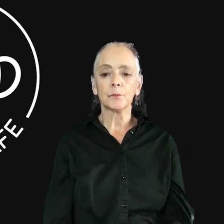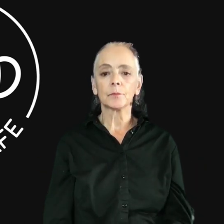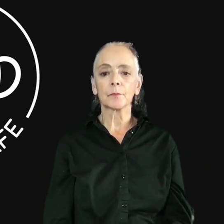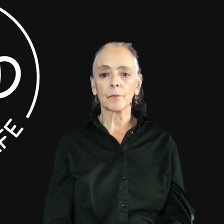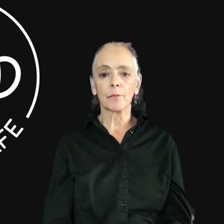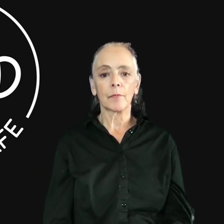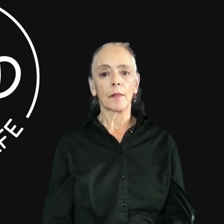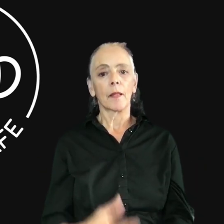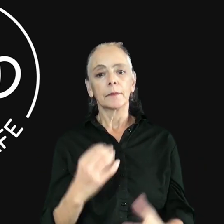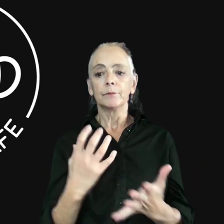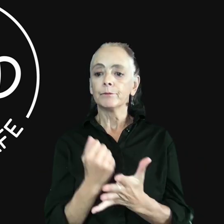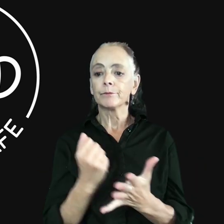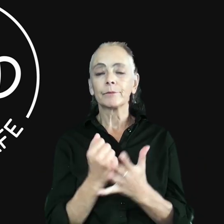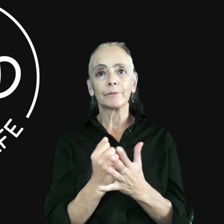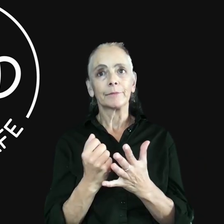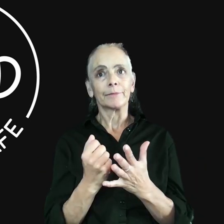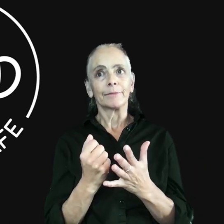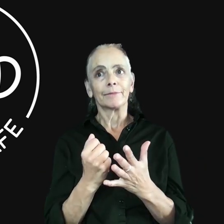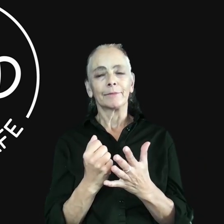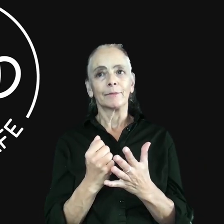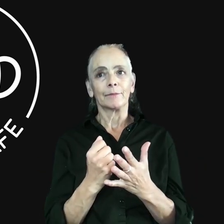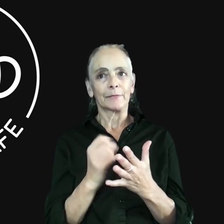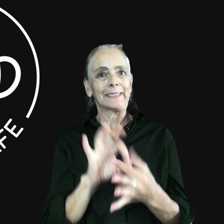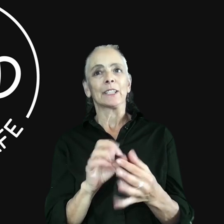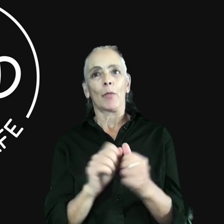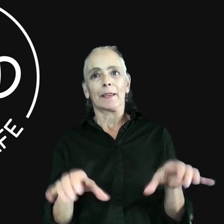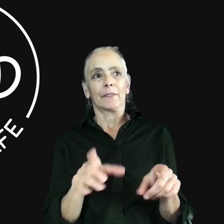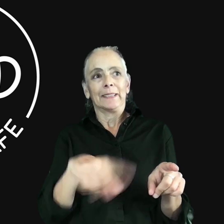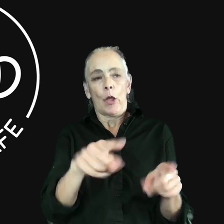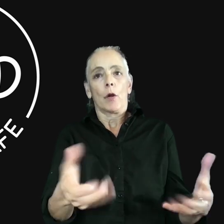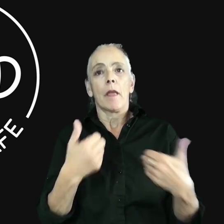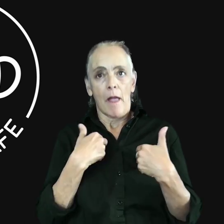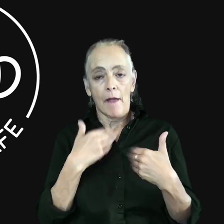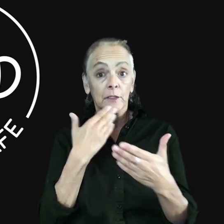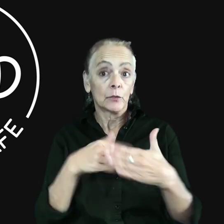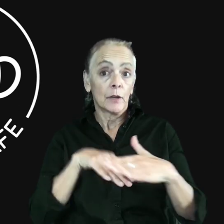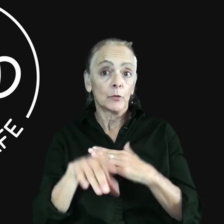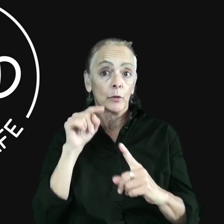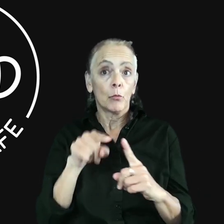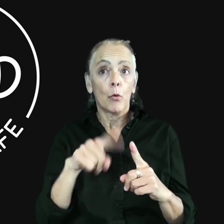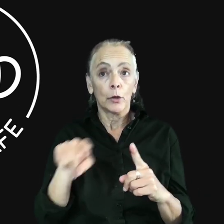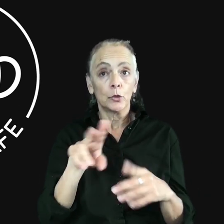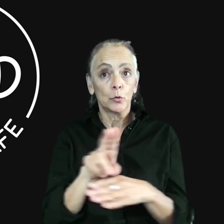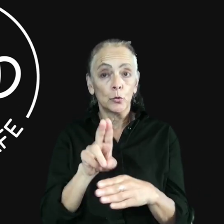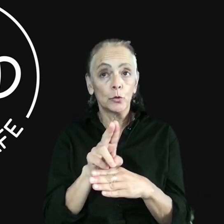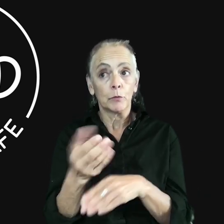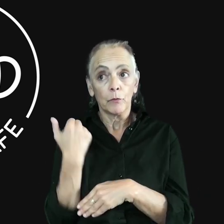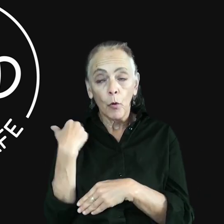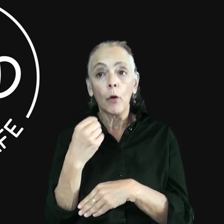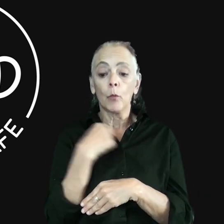leveraging activities that they already do is a very good entry point that uh you used on rainbow six and that we used on other uh